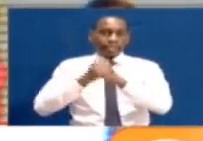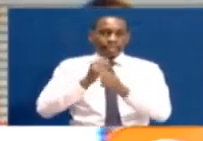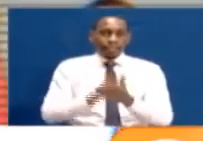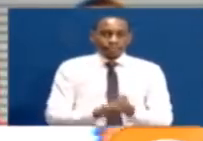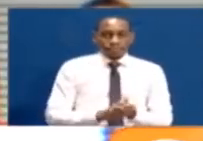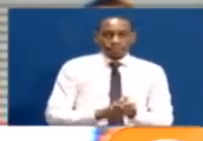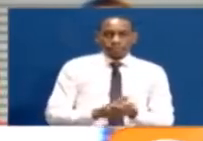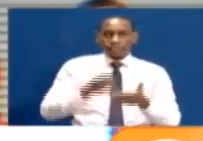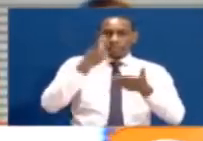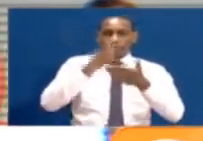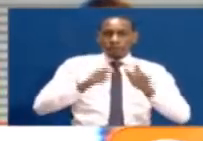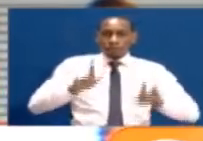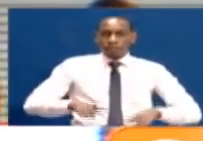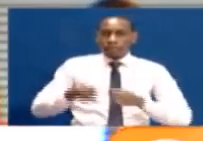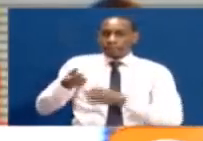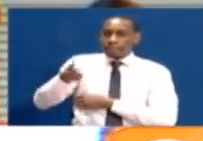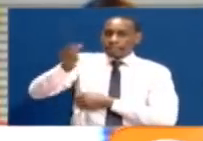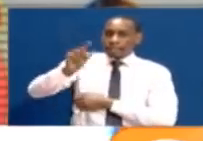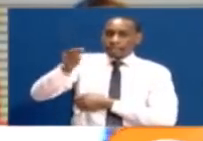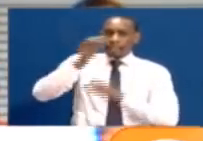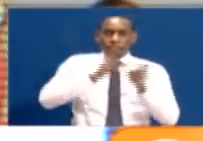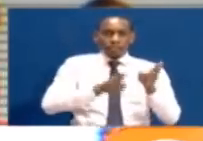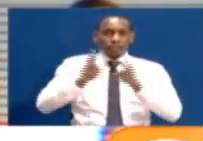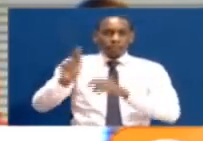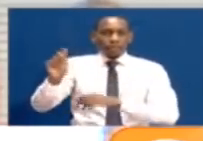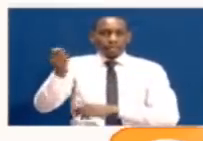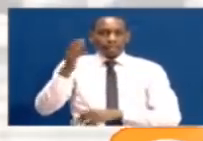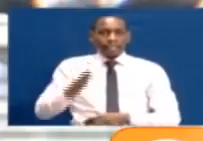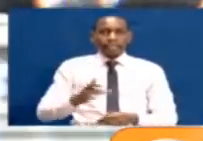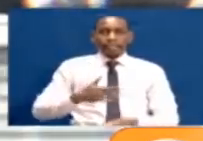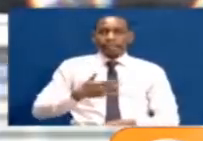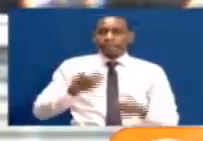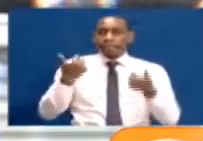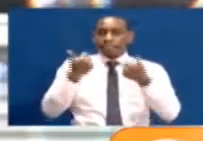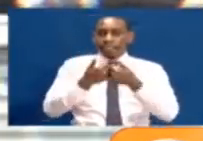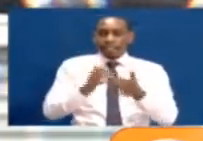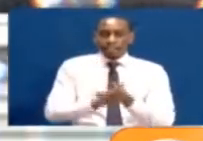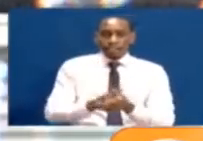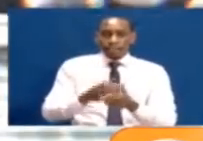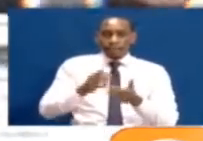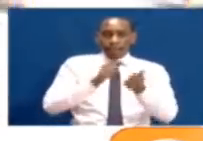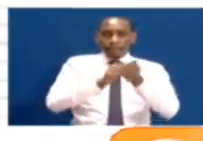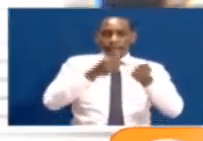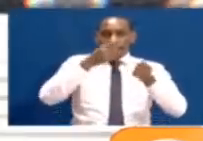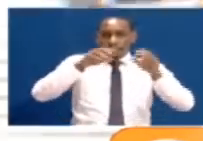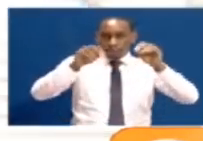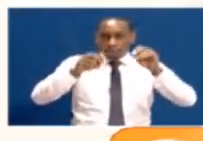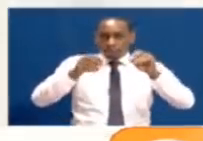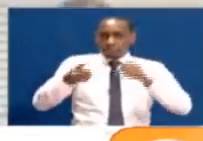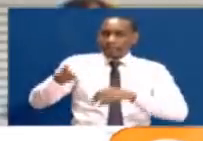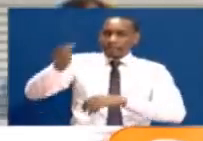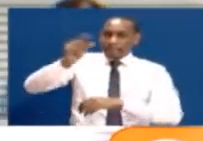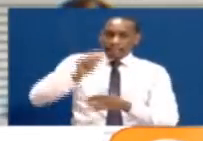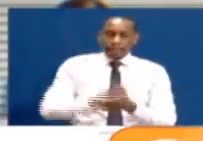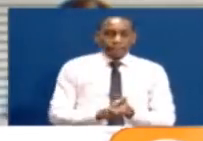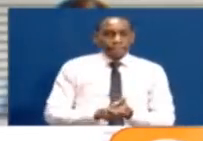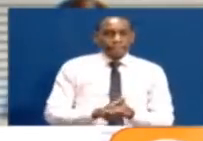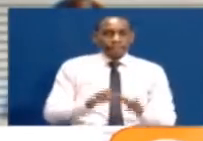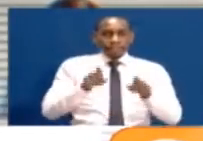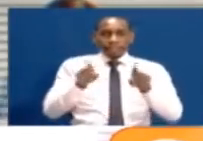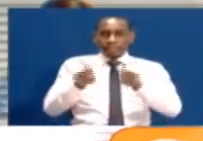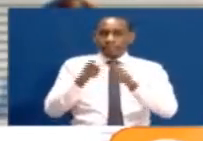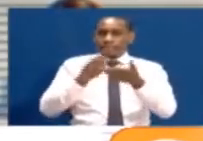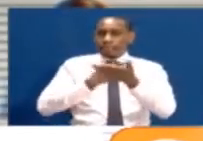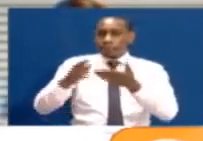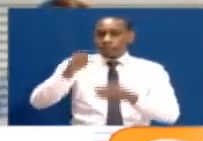living is steadily rising and ordinary Kenyans are feeling the pinch. Maize flour price is set to rise higher. In fact, just this week, the